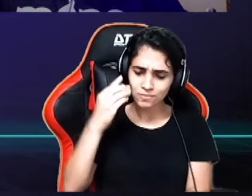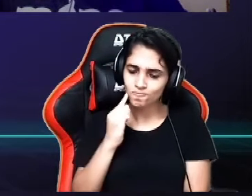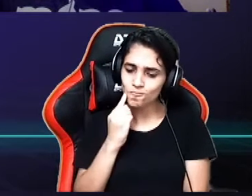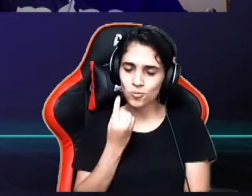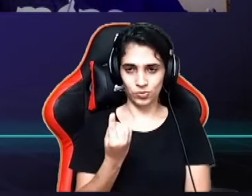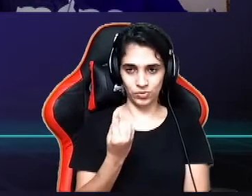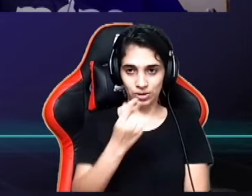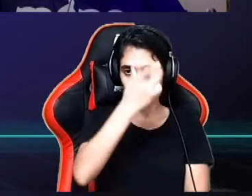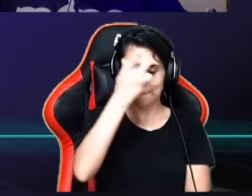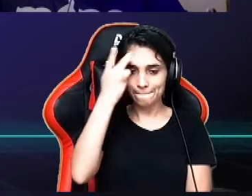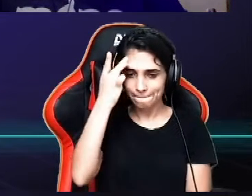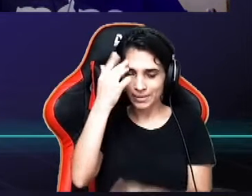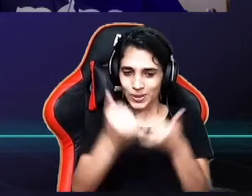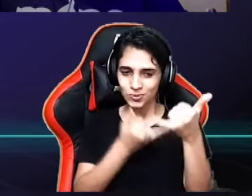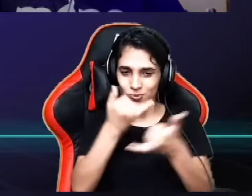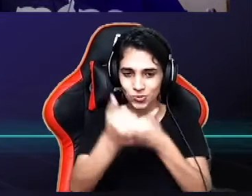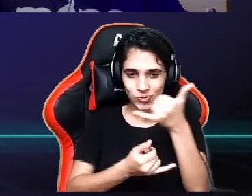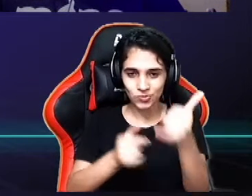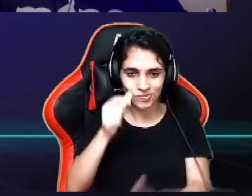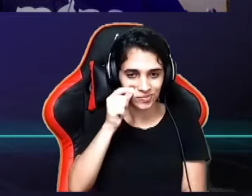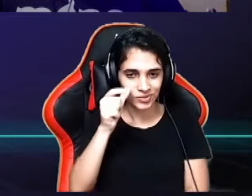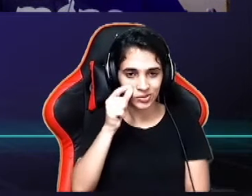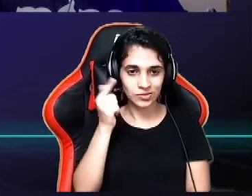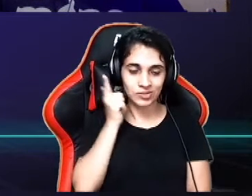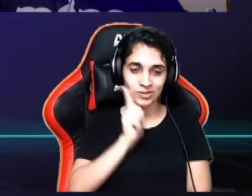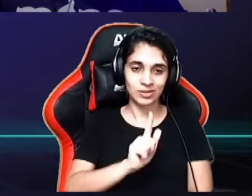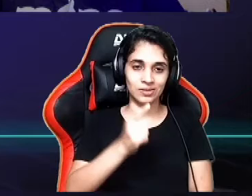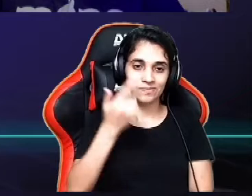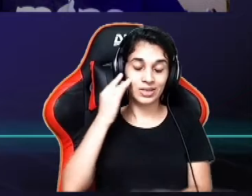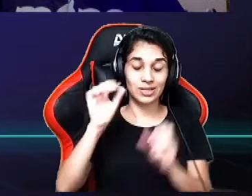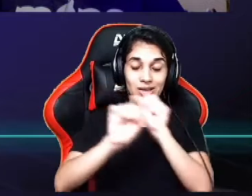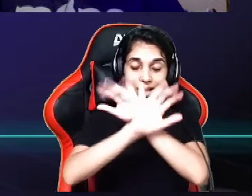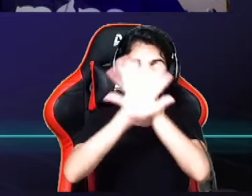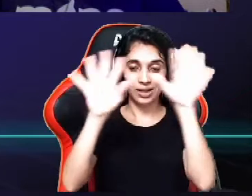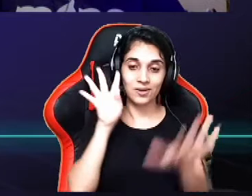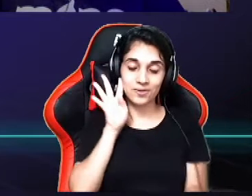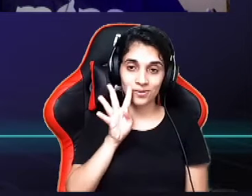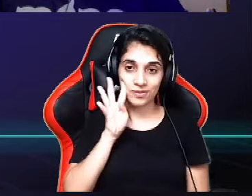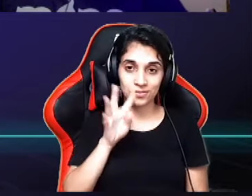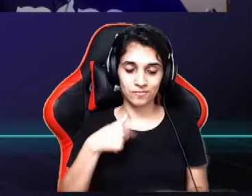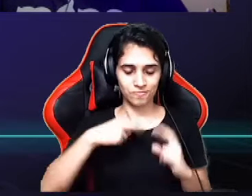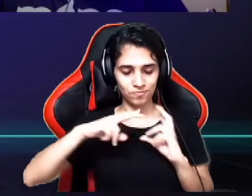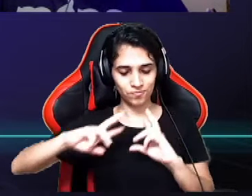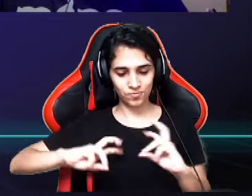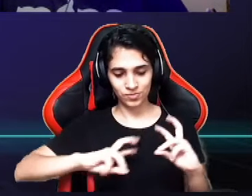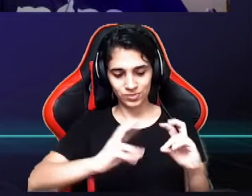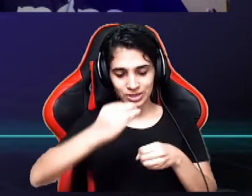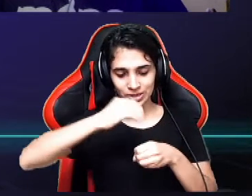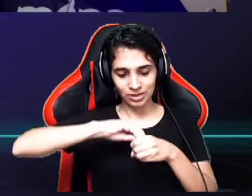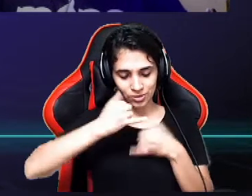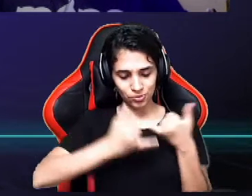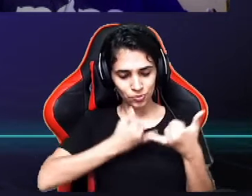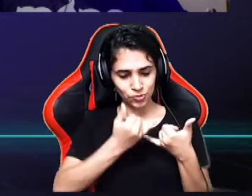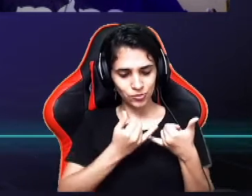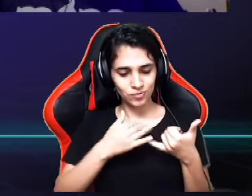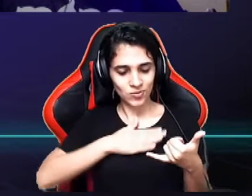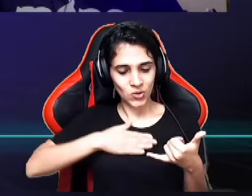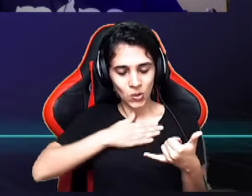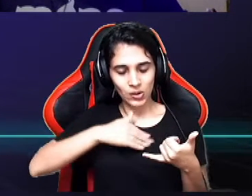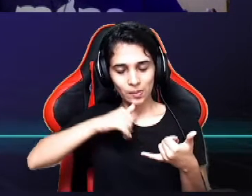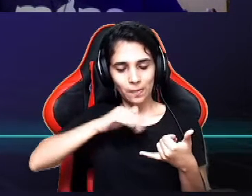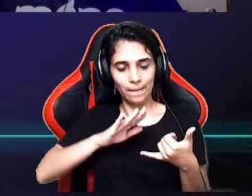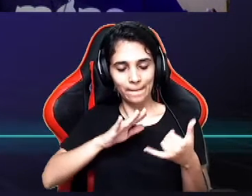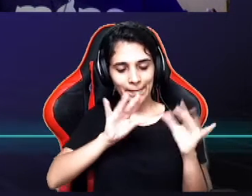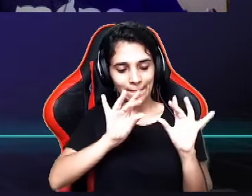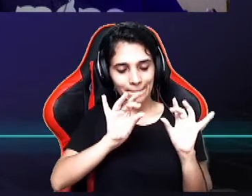a motion picture, a unique experience, and only those who are there can understand how cool it is. When you identify with something that's in your